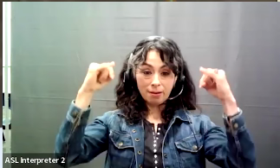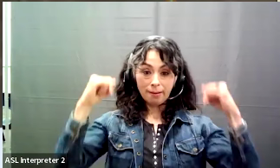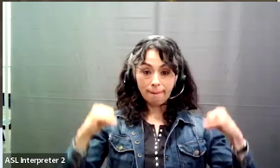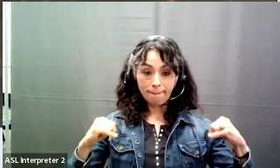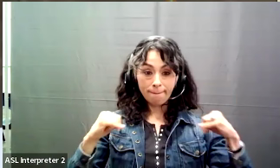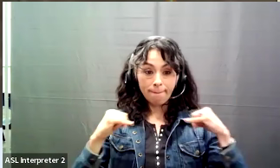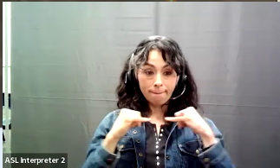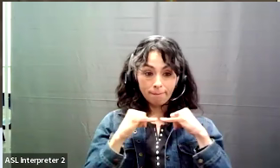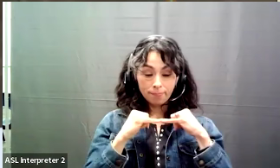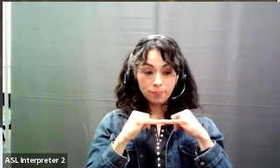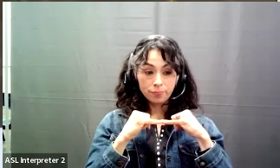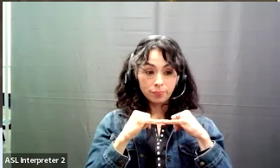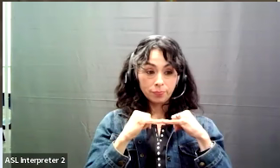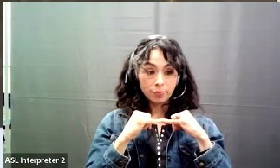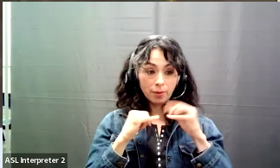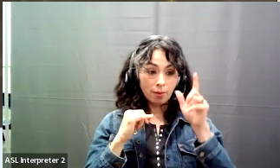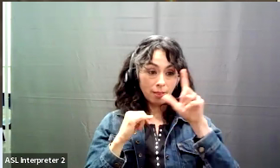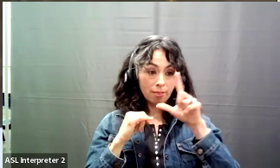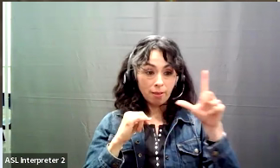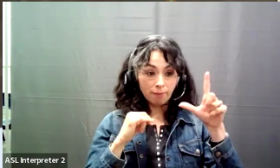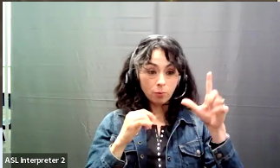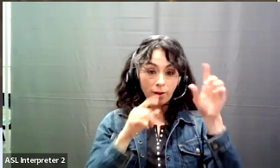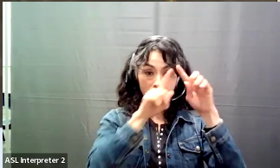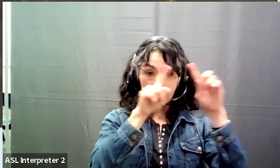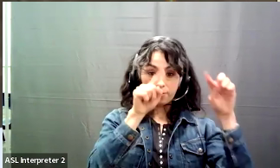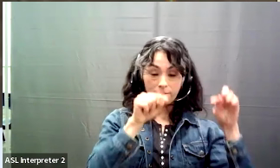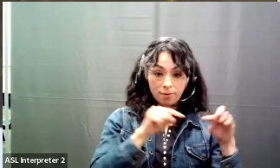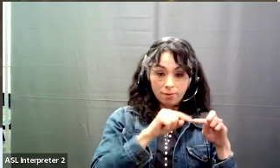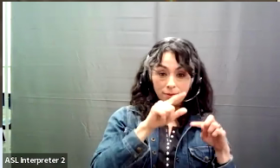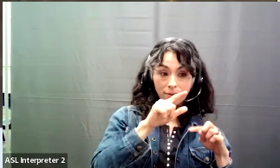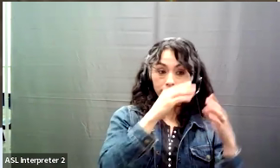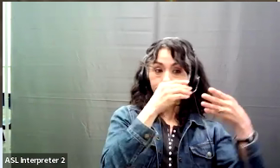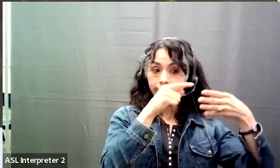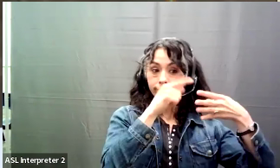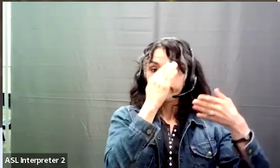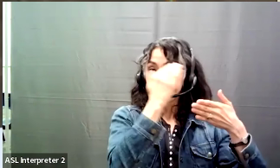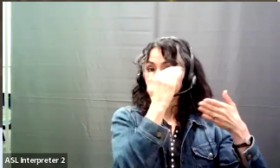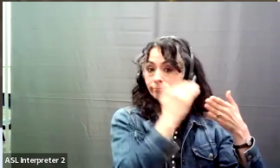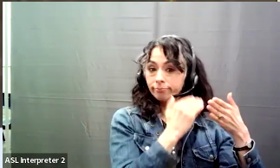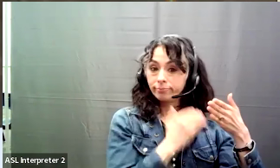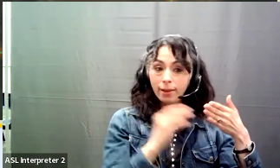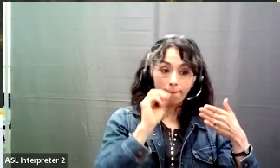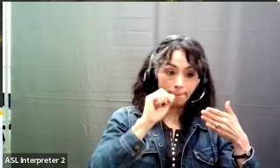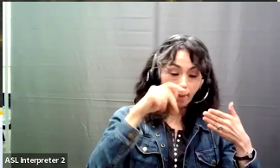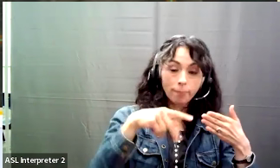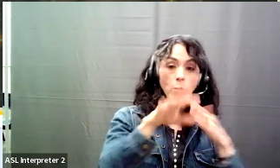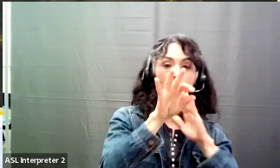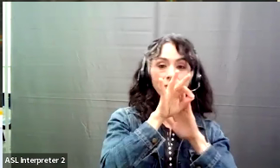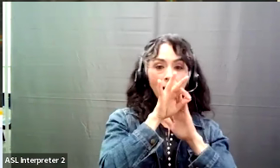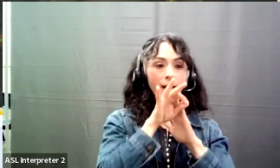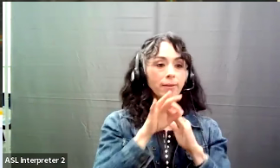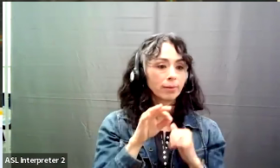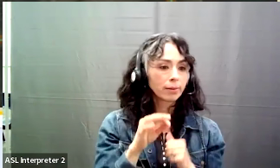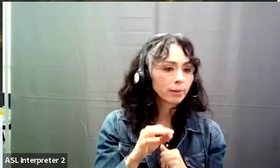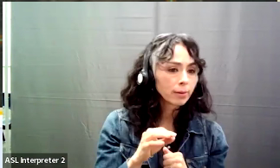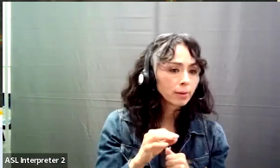area of interest. You're going to see to the left the map unit legend, where you're going to find the